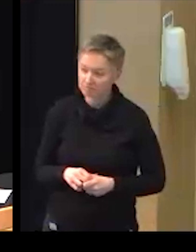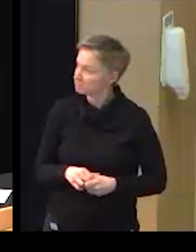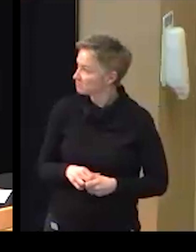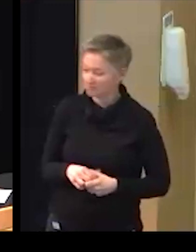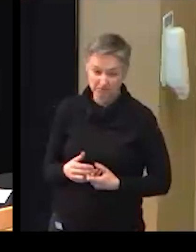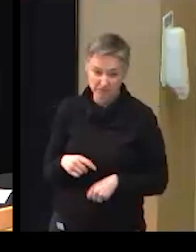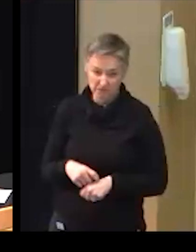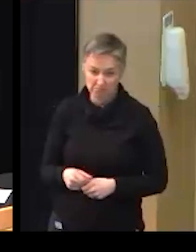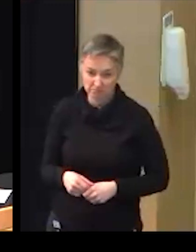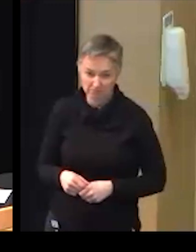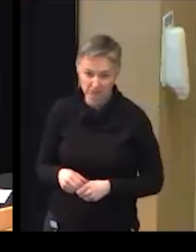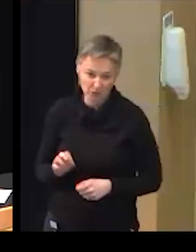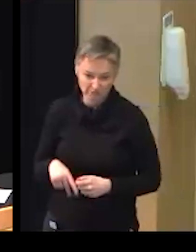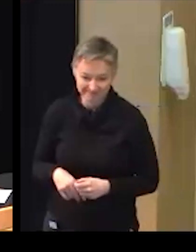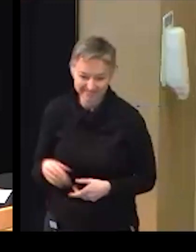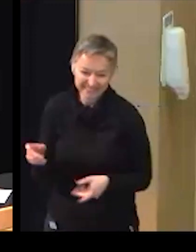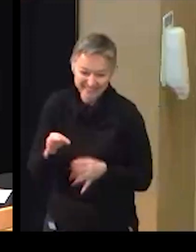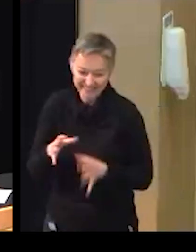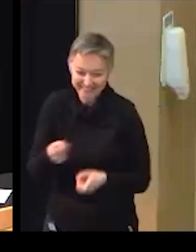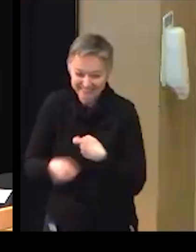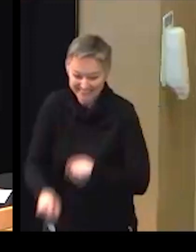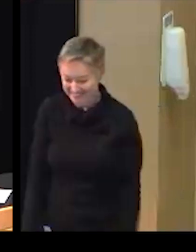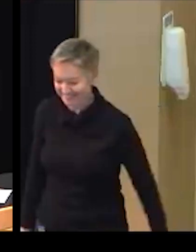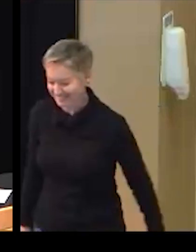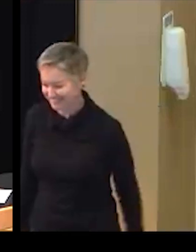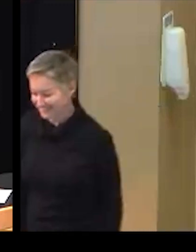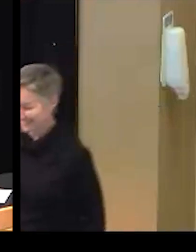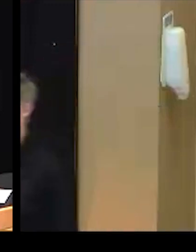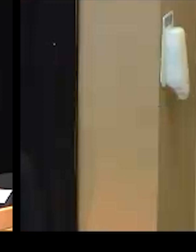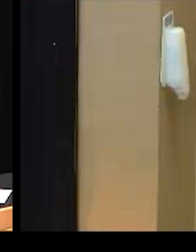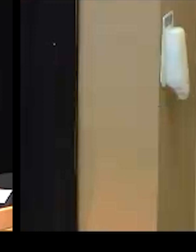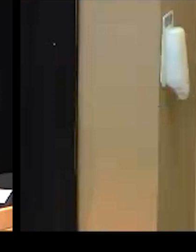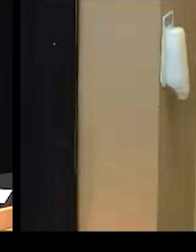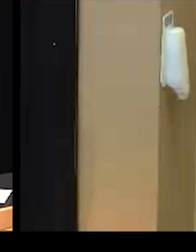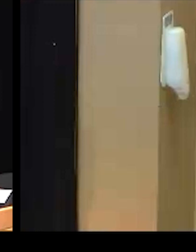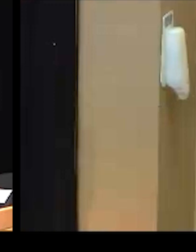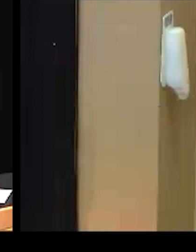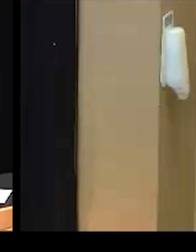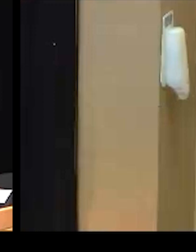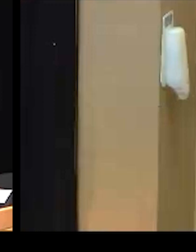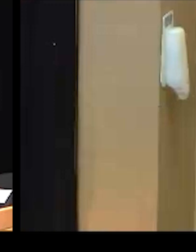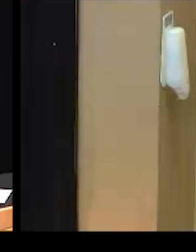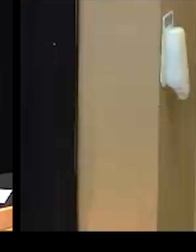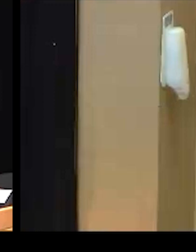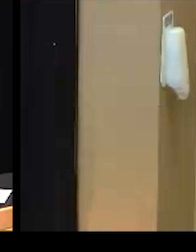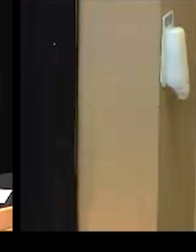that would result in a claim if an employer's